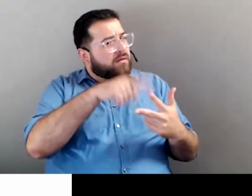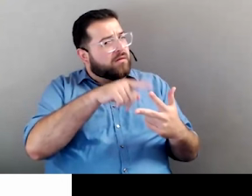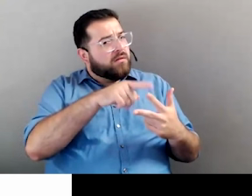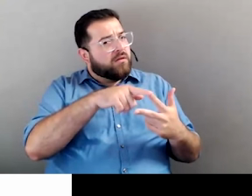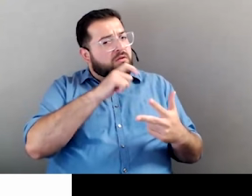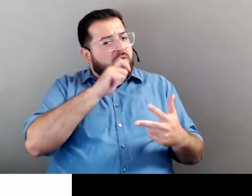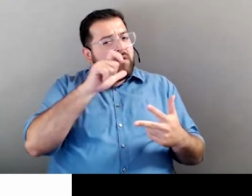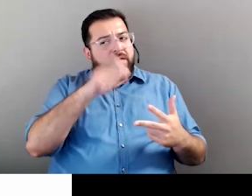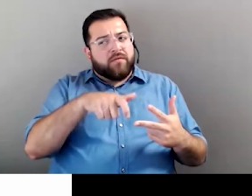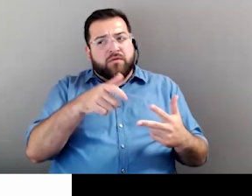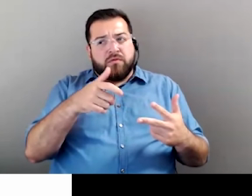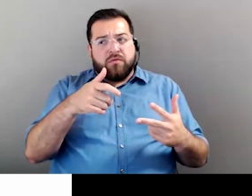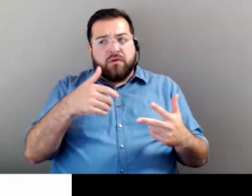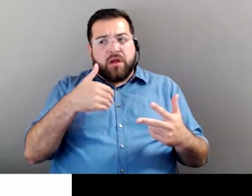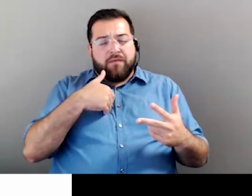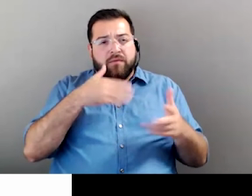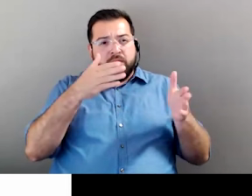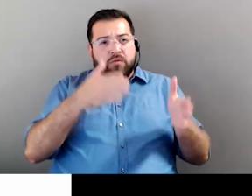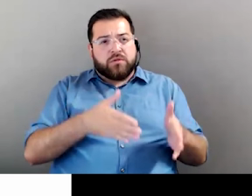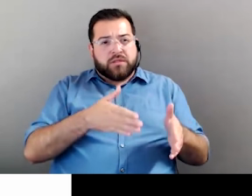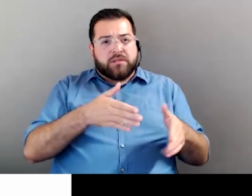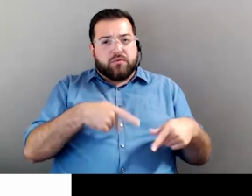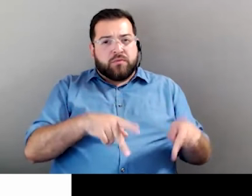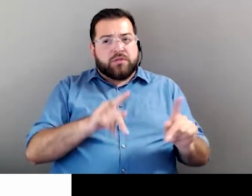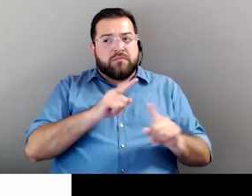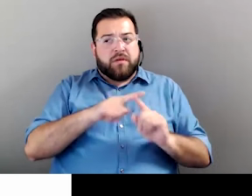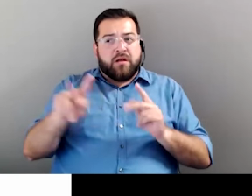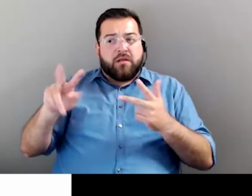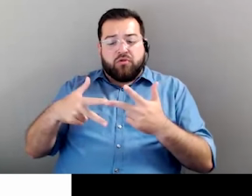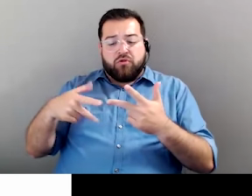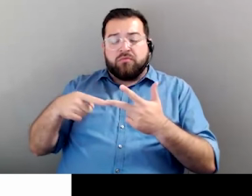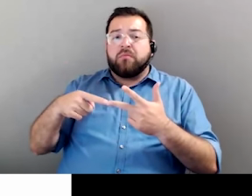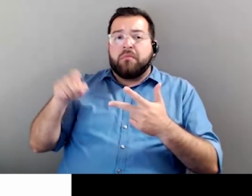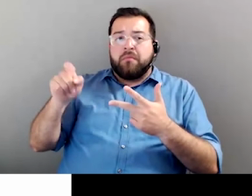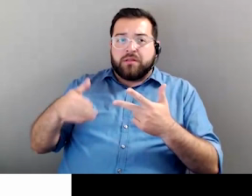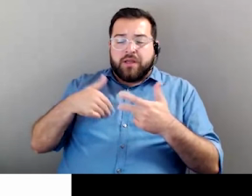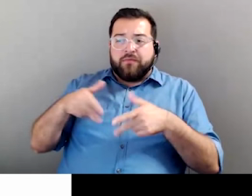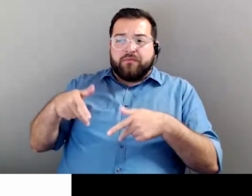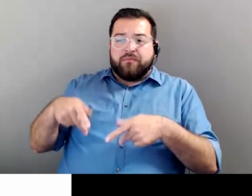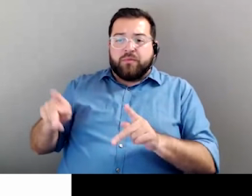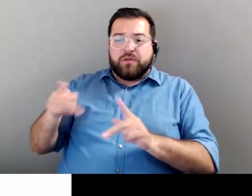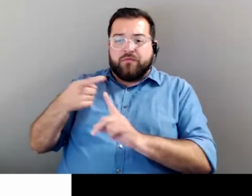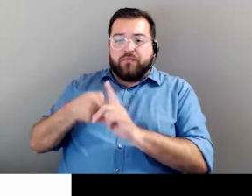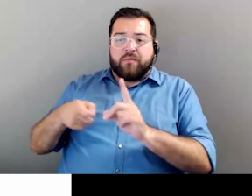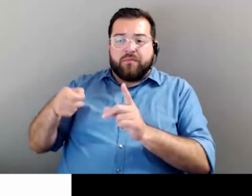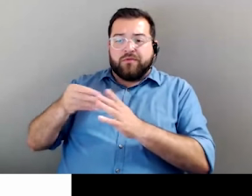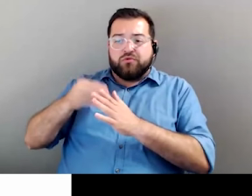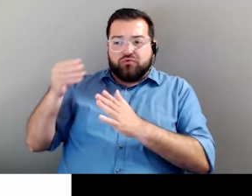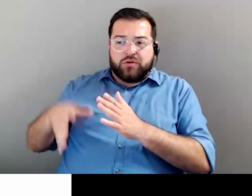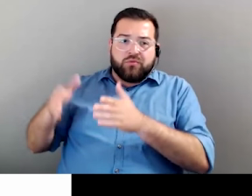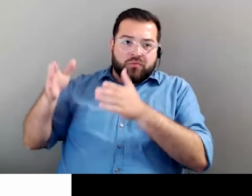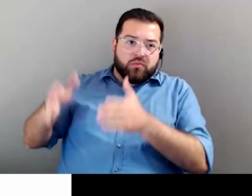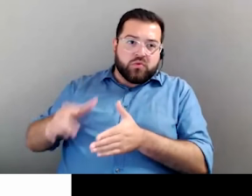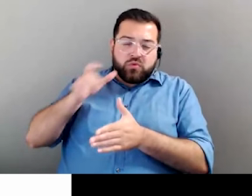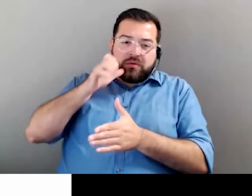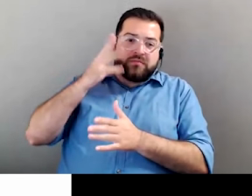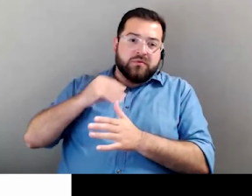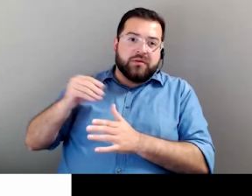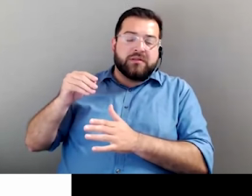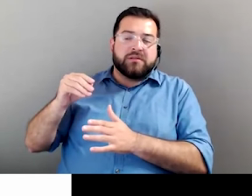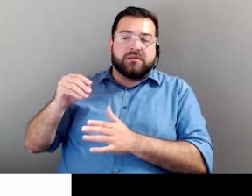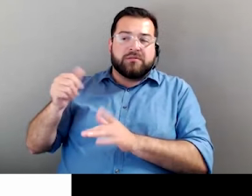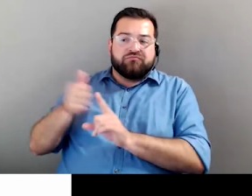person's consent, but the third one you do? Yeah, so in terms of contacting the police, like